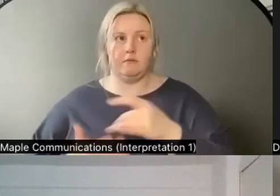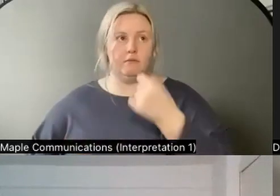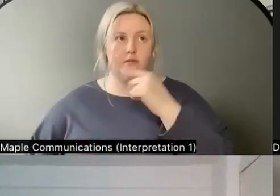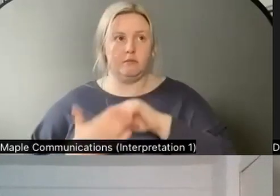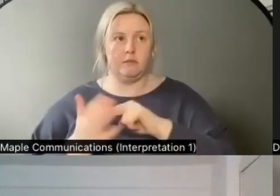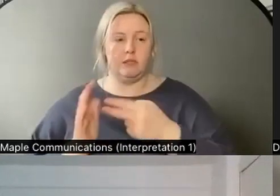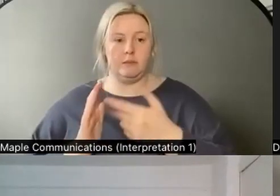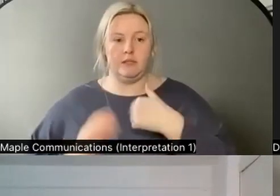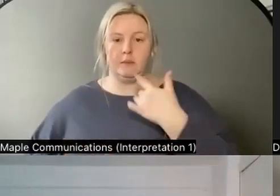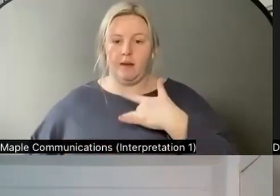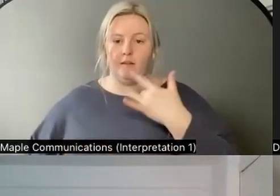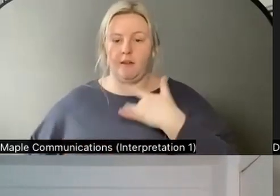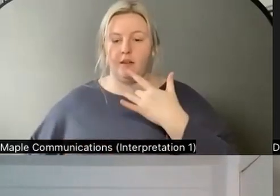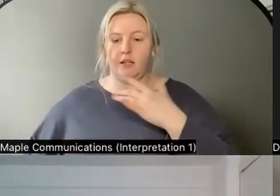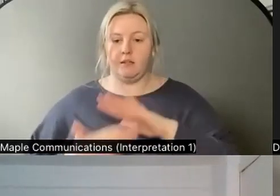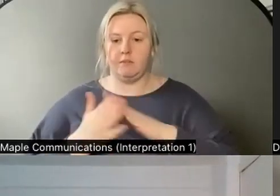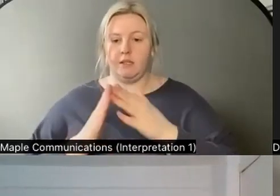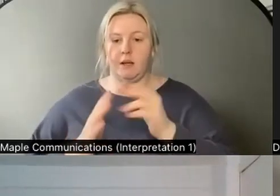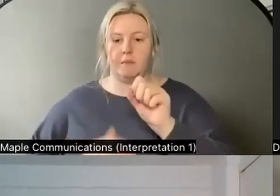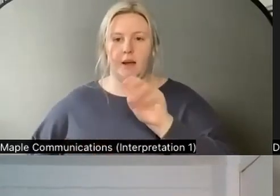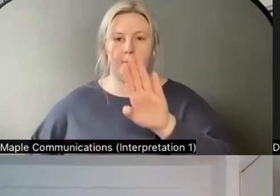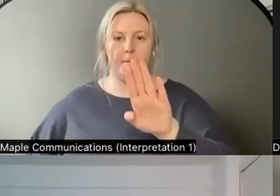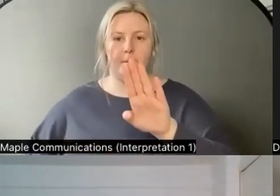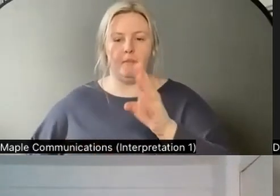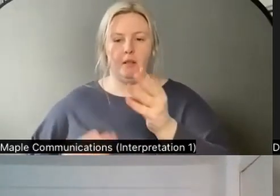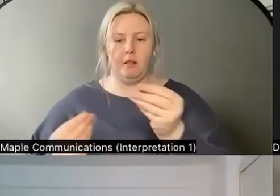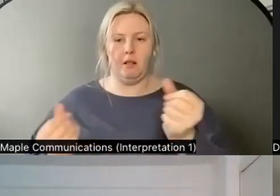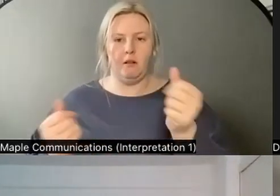think a lot of those,